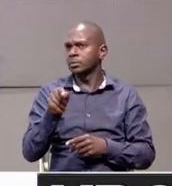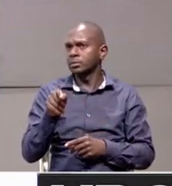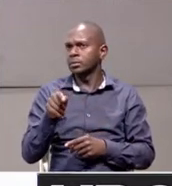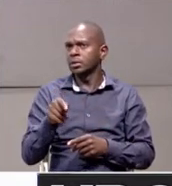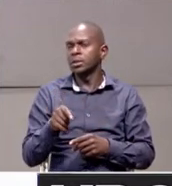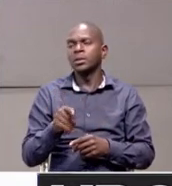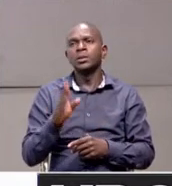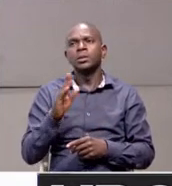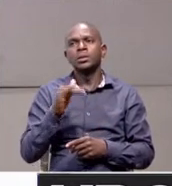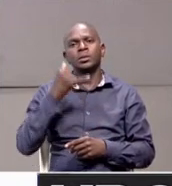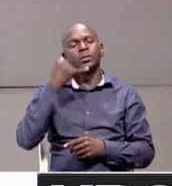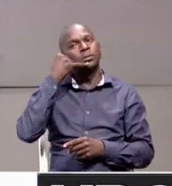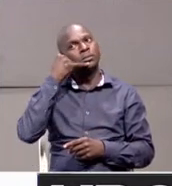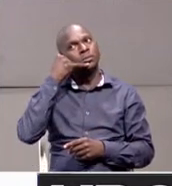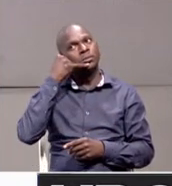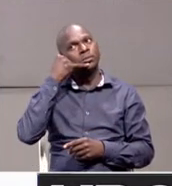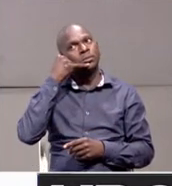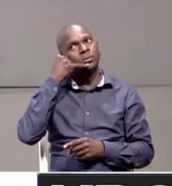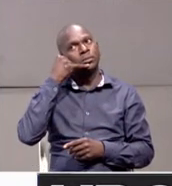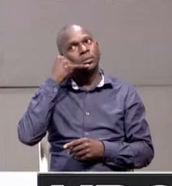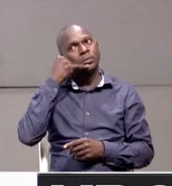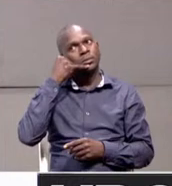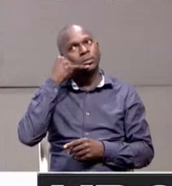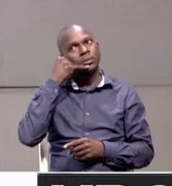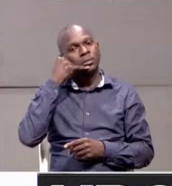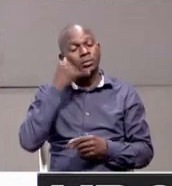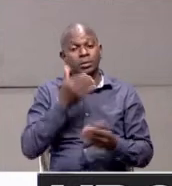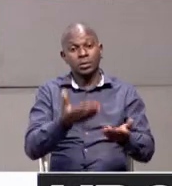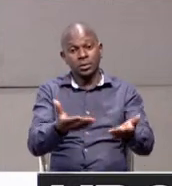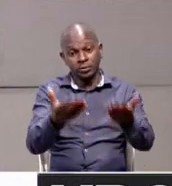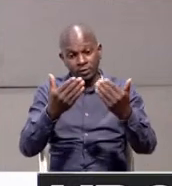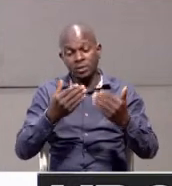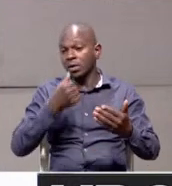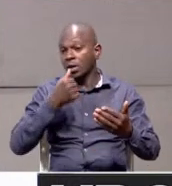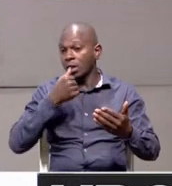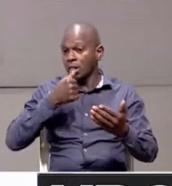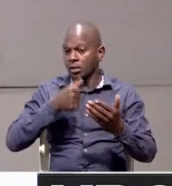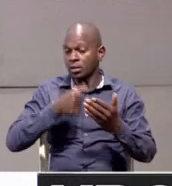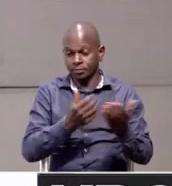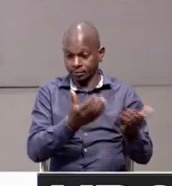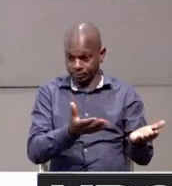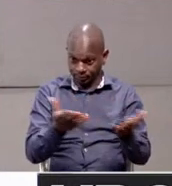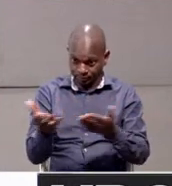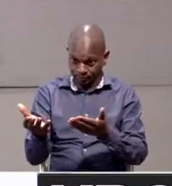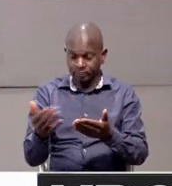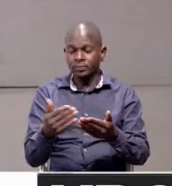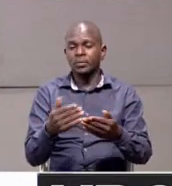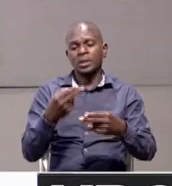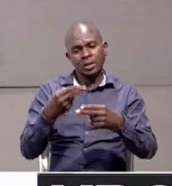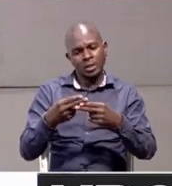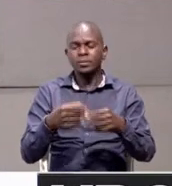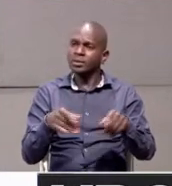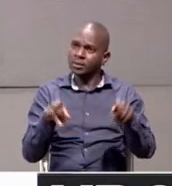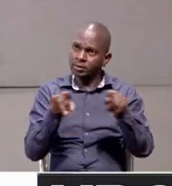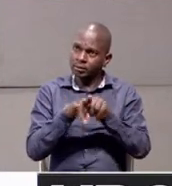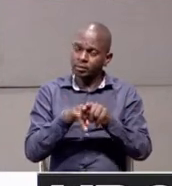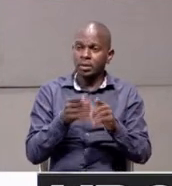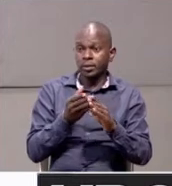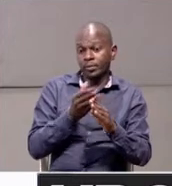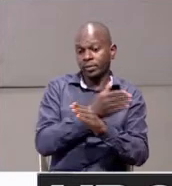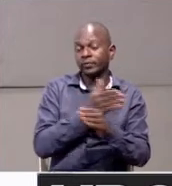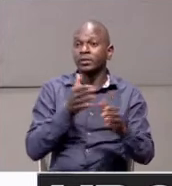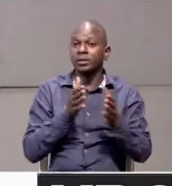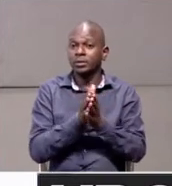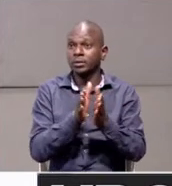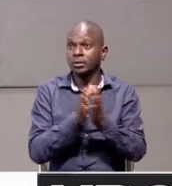they called him and said, can you give us our letter? And he surrendered it. His names are the same. As I've told you